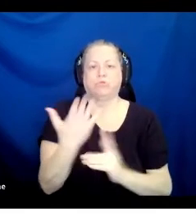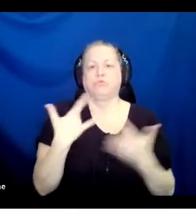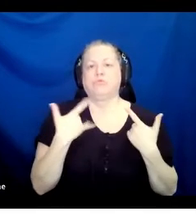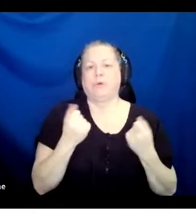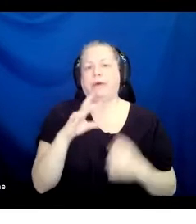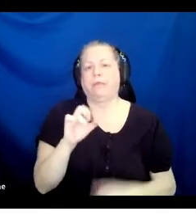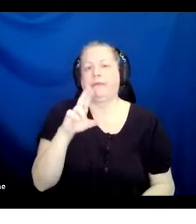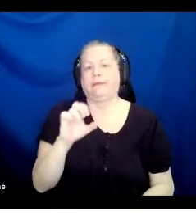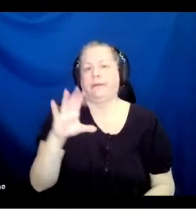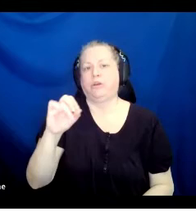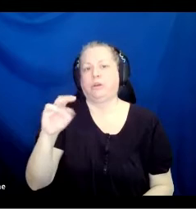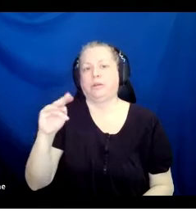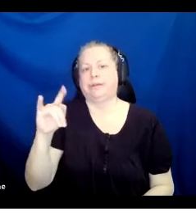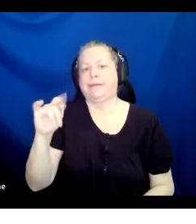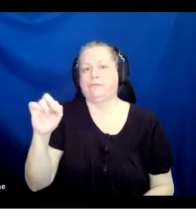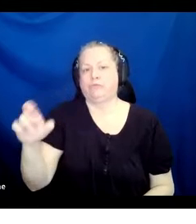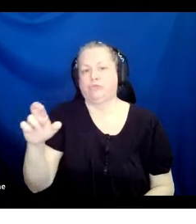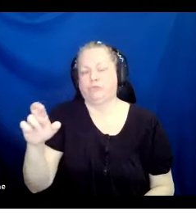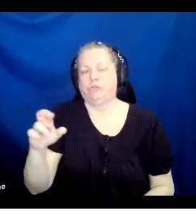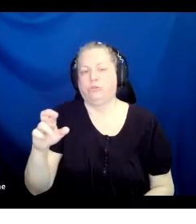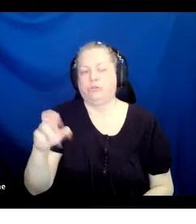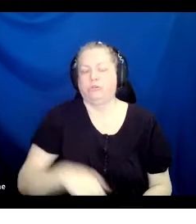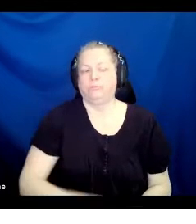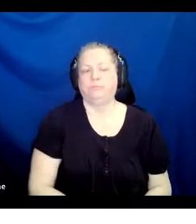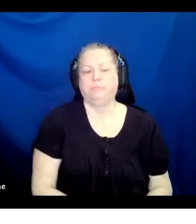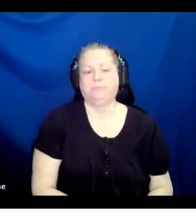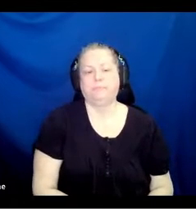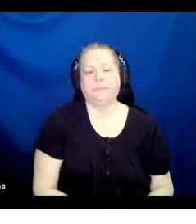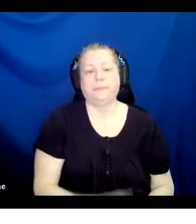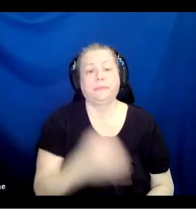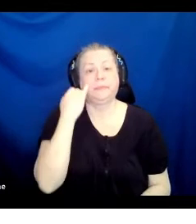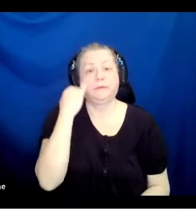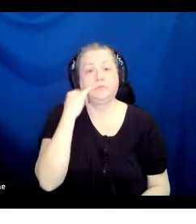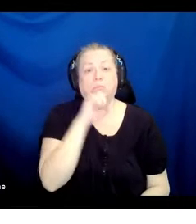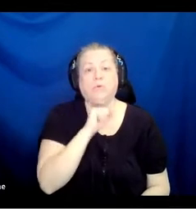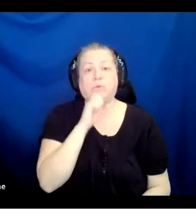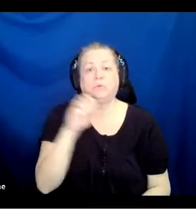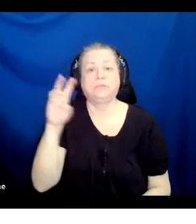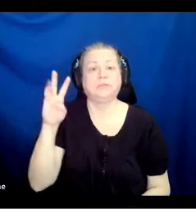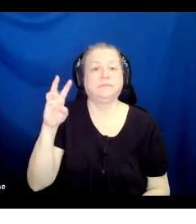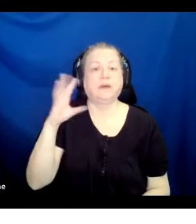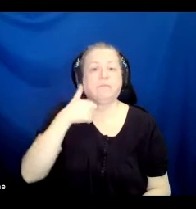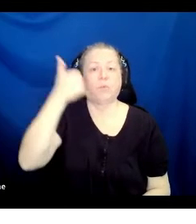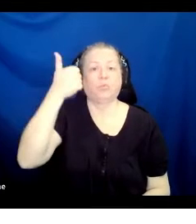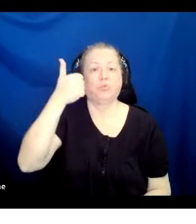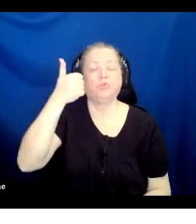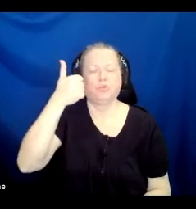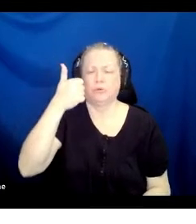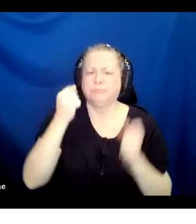open enrollment period. For members over 65, there are many other